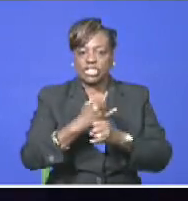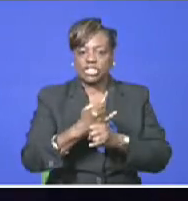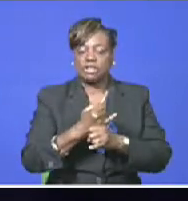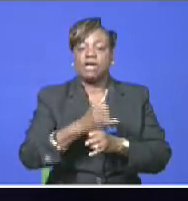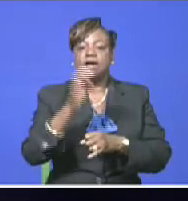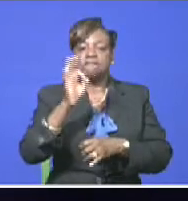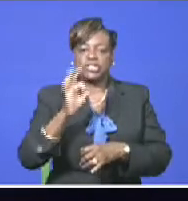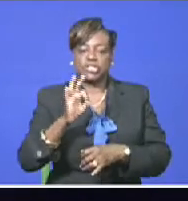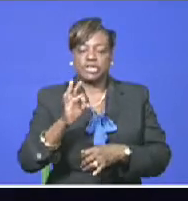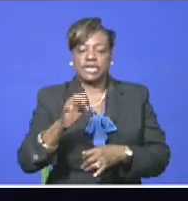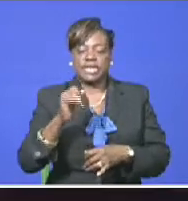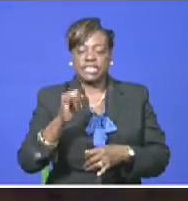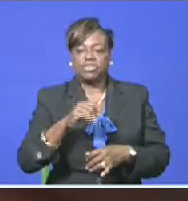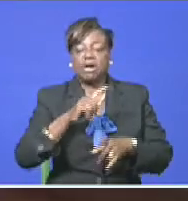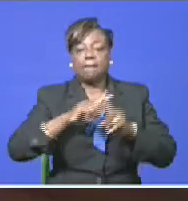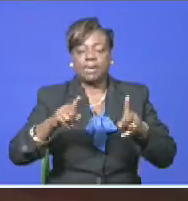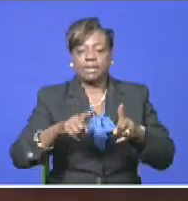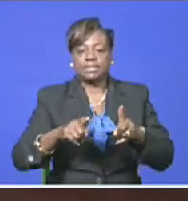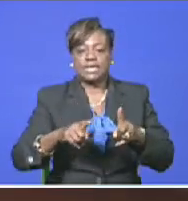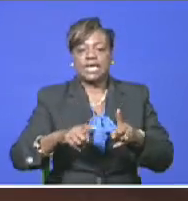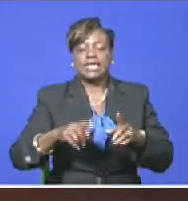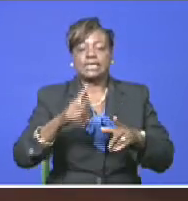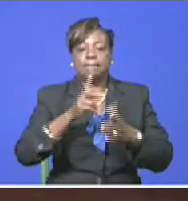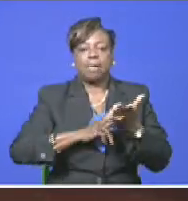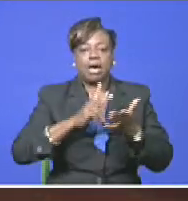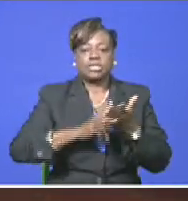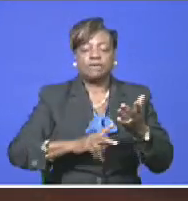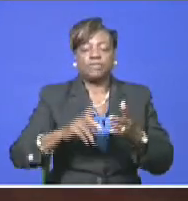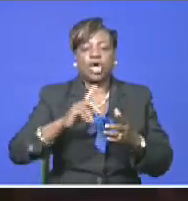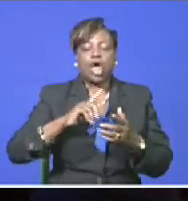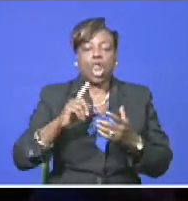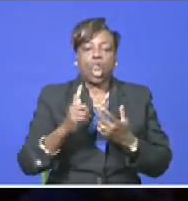Initiative, but it's also a part of the local chapter's core program.